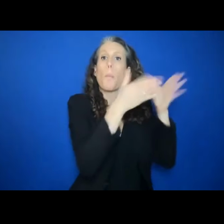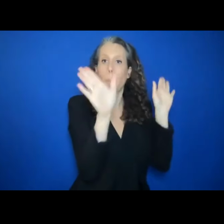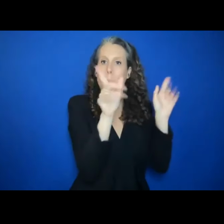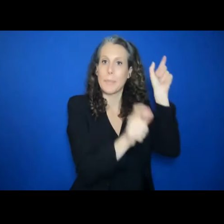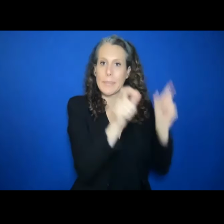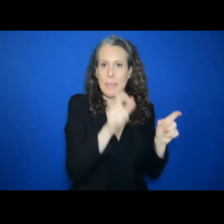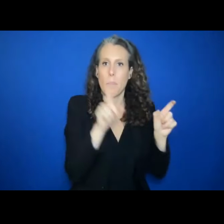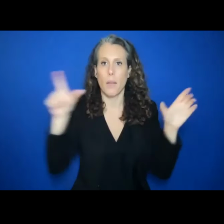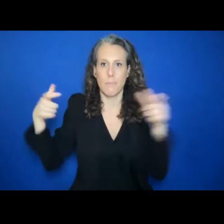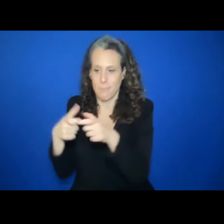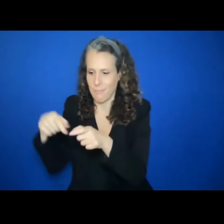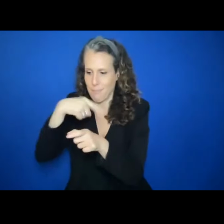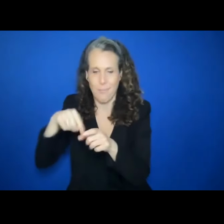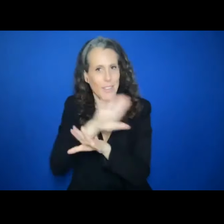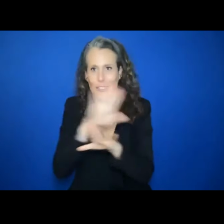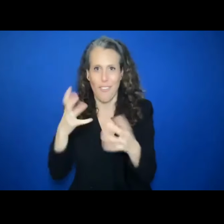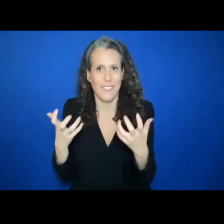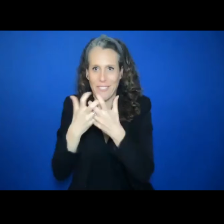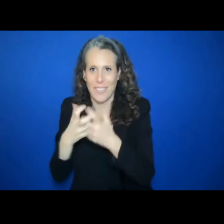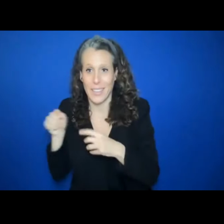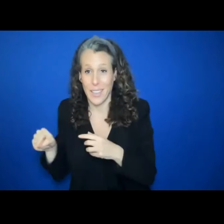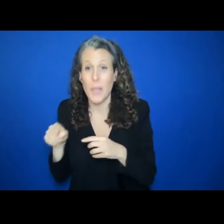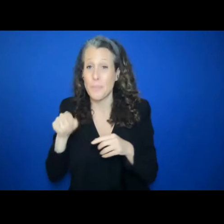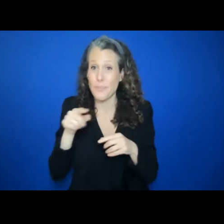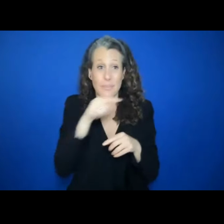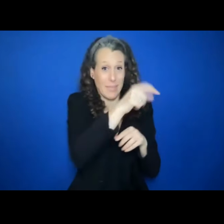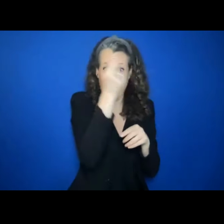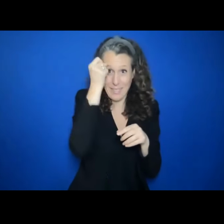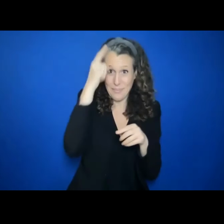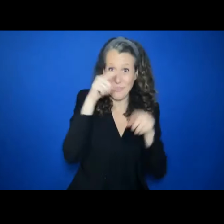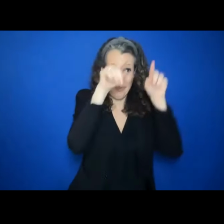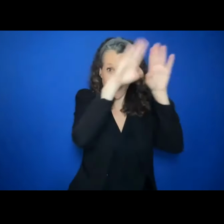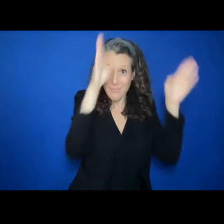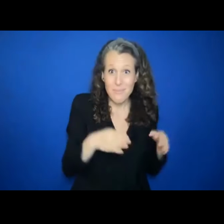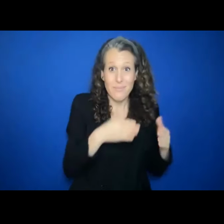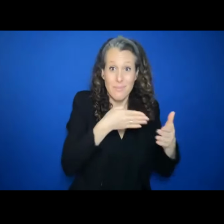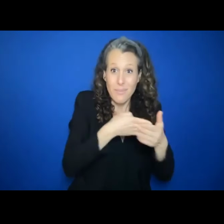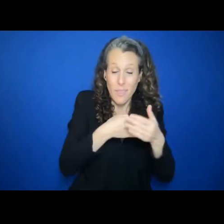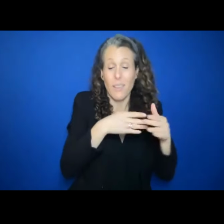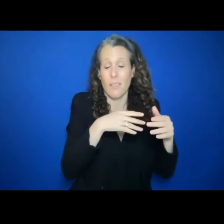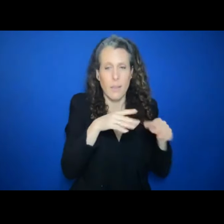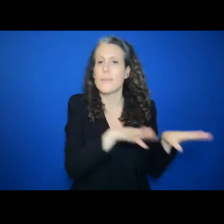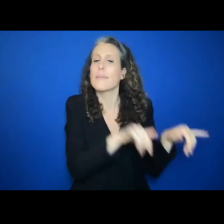And the same can be said for technology too. There's no such thing as value neutral technology.